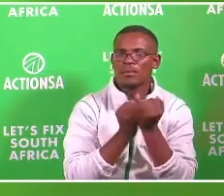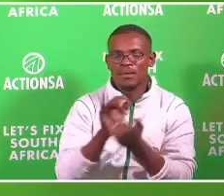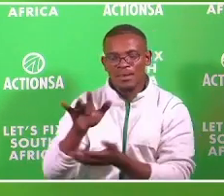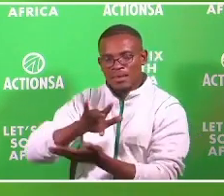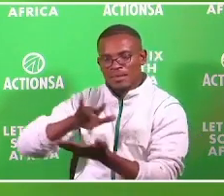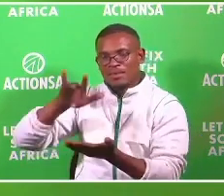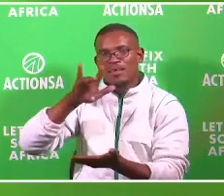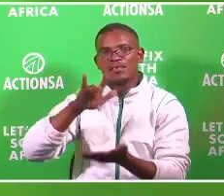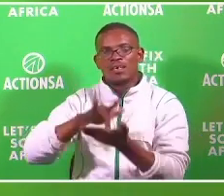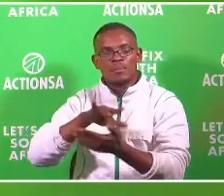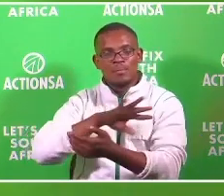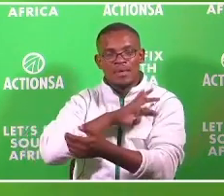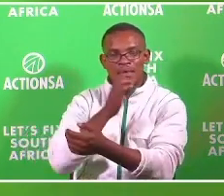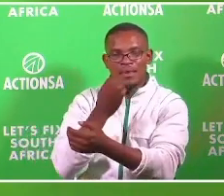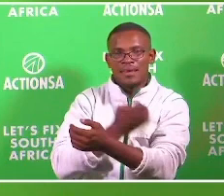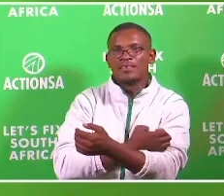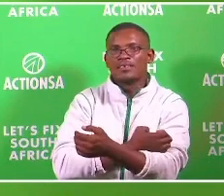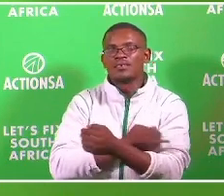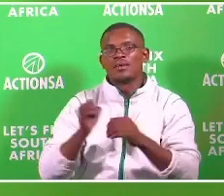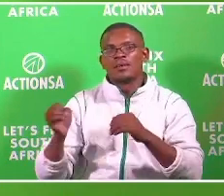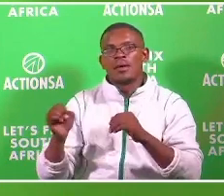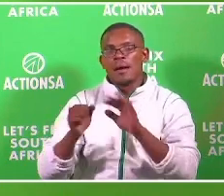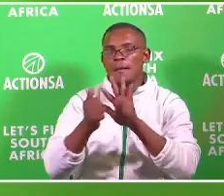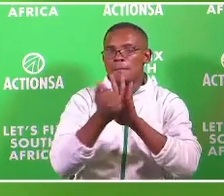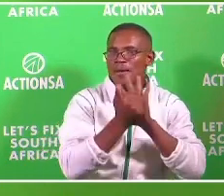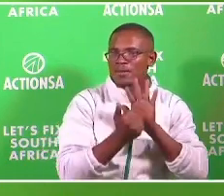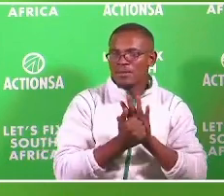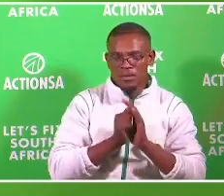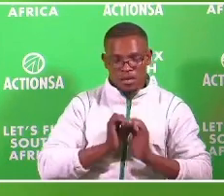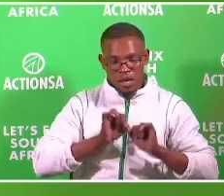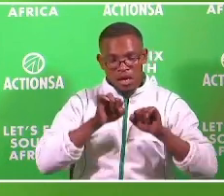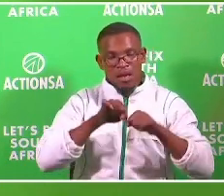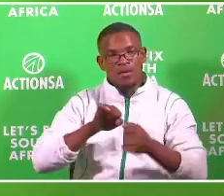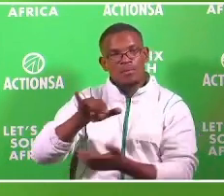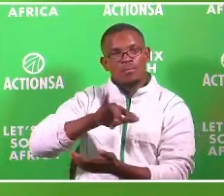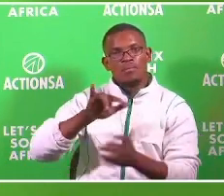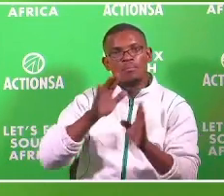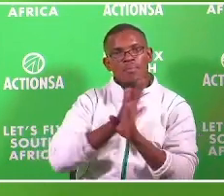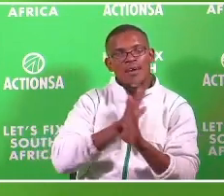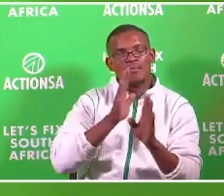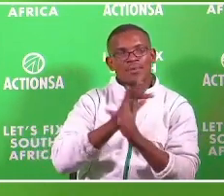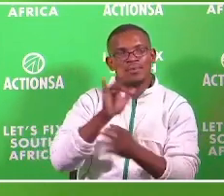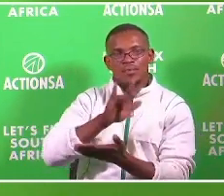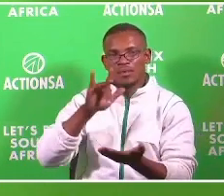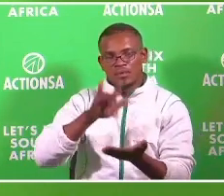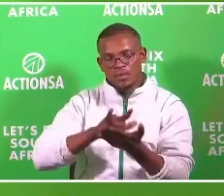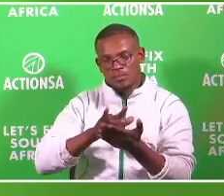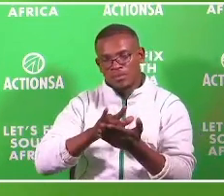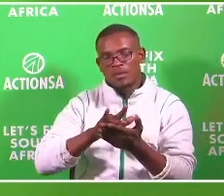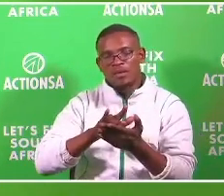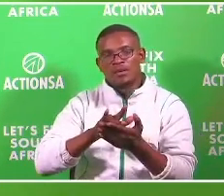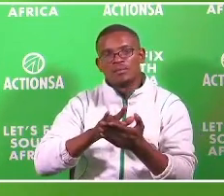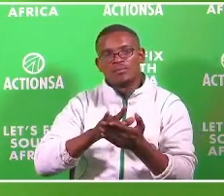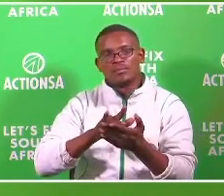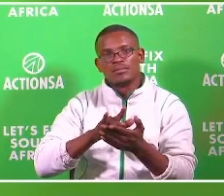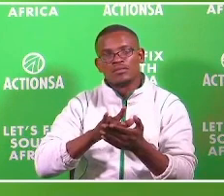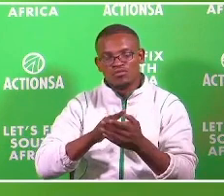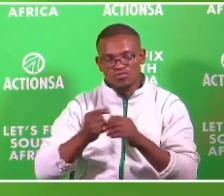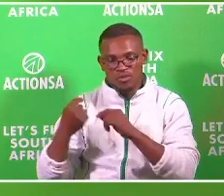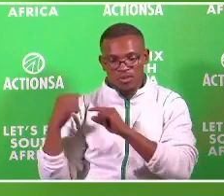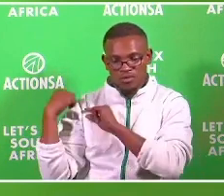decentralized energy market, allowing the private sector to fill in the current gap in electricity